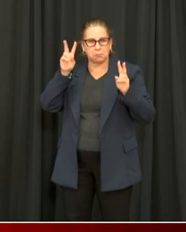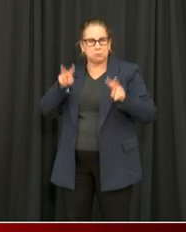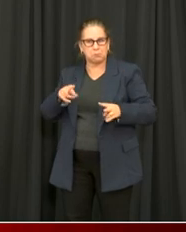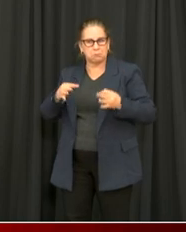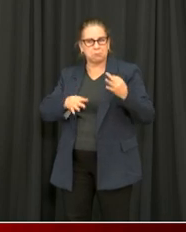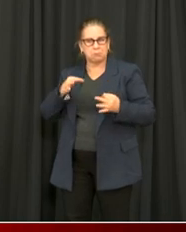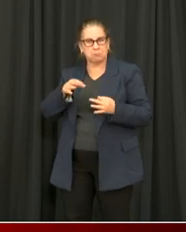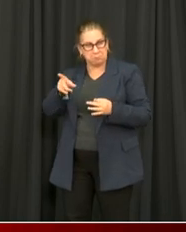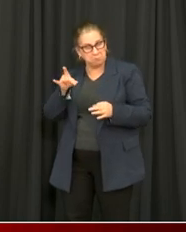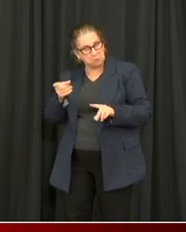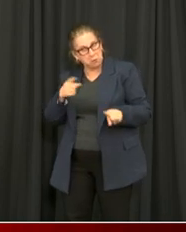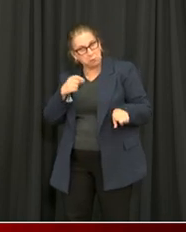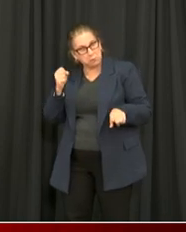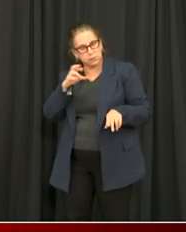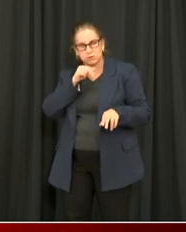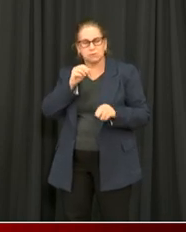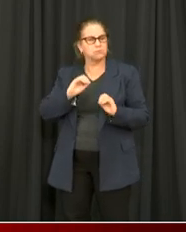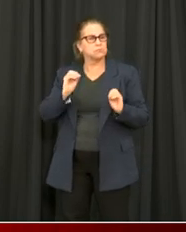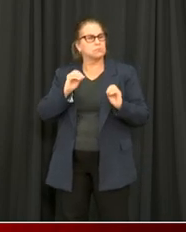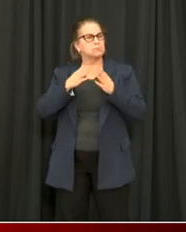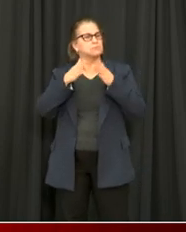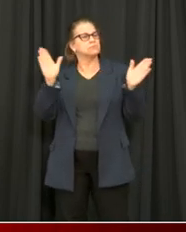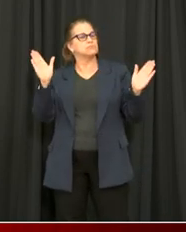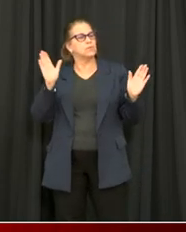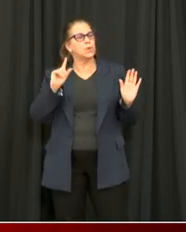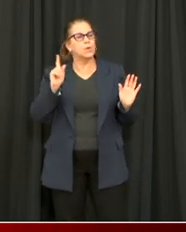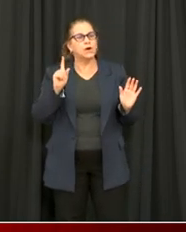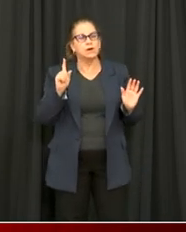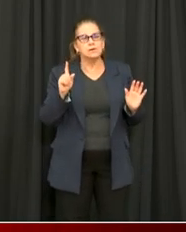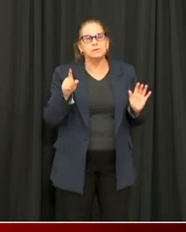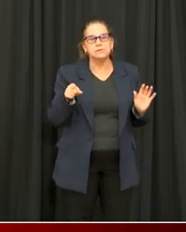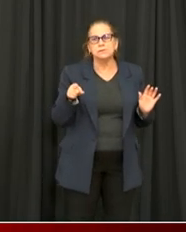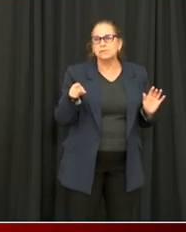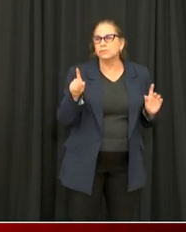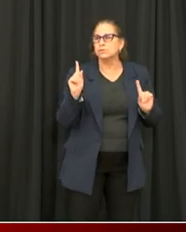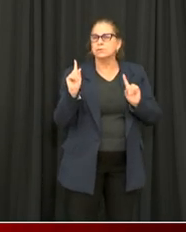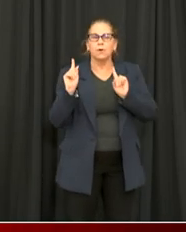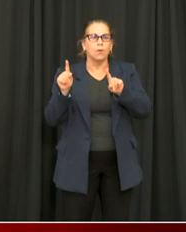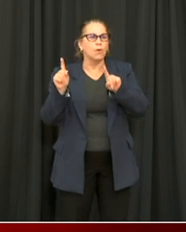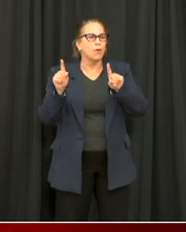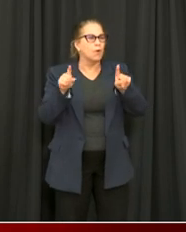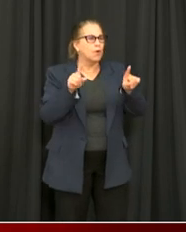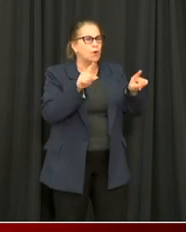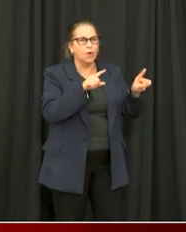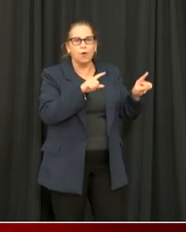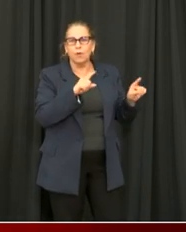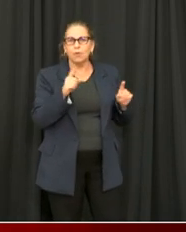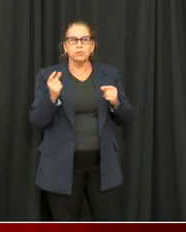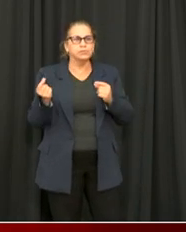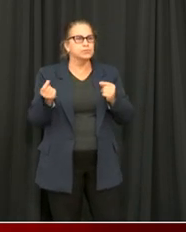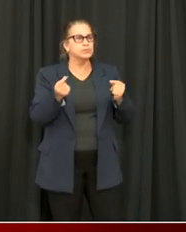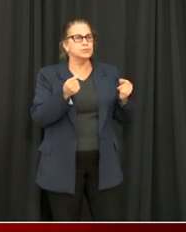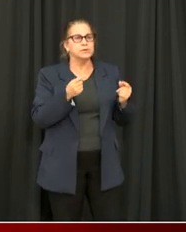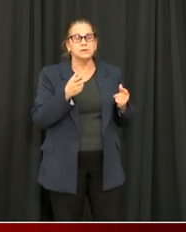know where an individual has been to be able to identify their risk of exposure. What we have